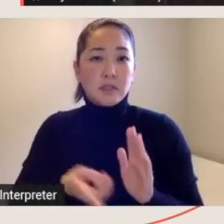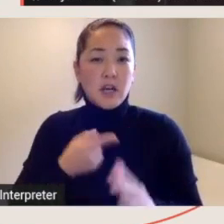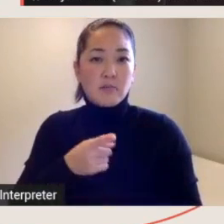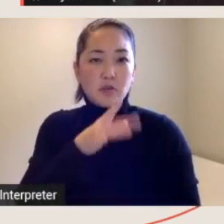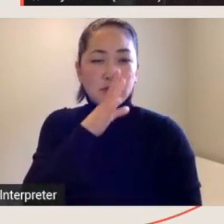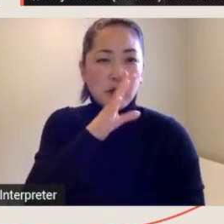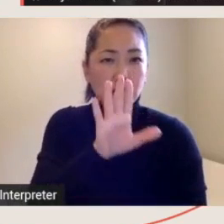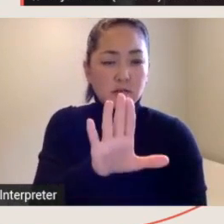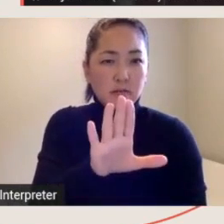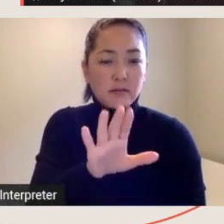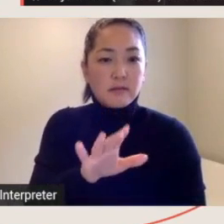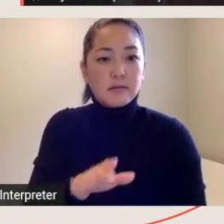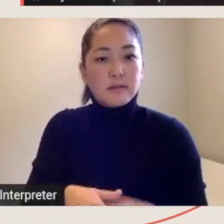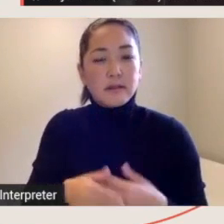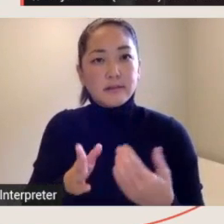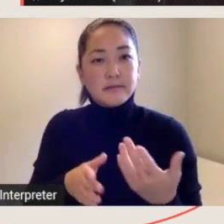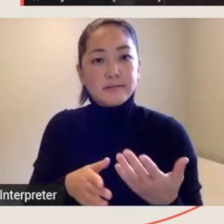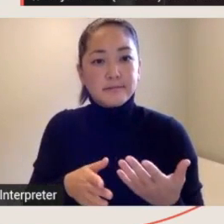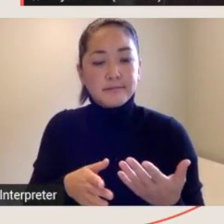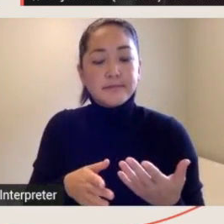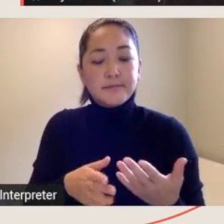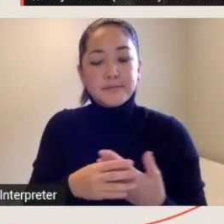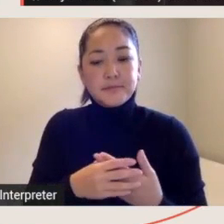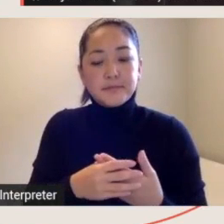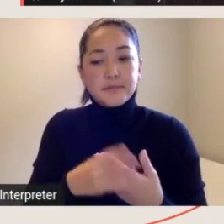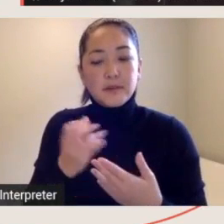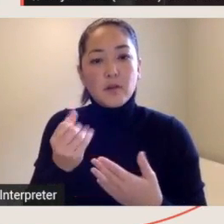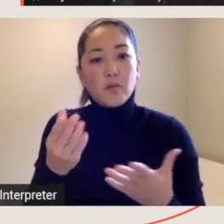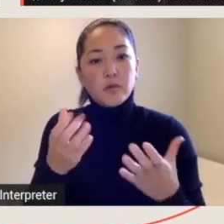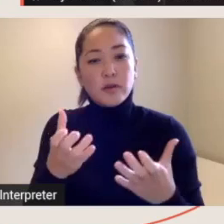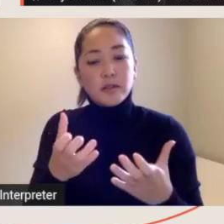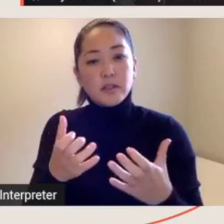So we wanted to observe that.